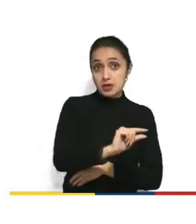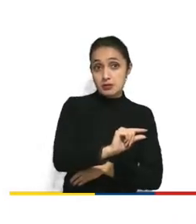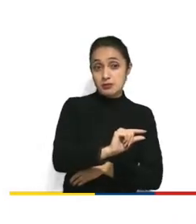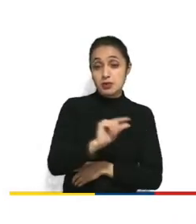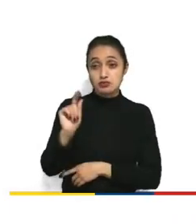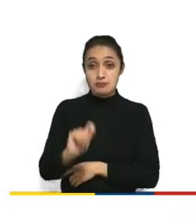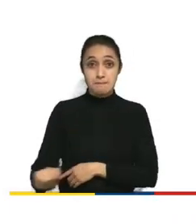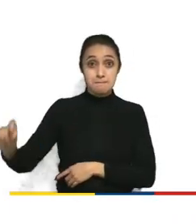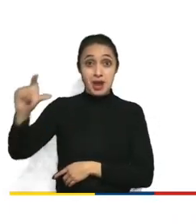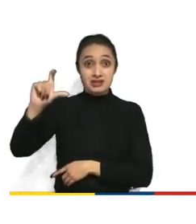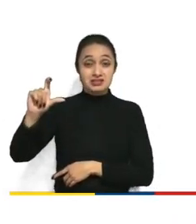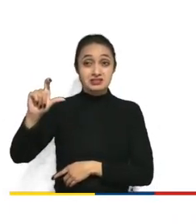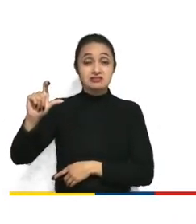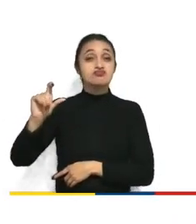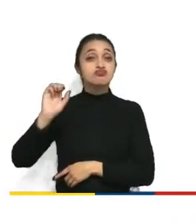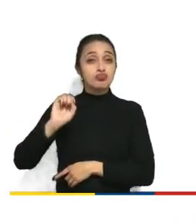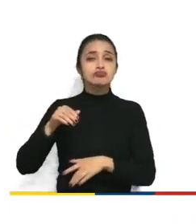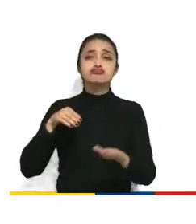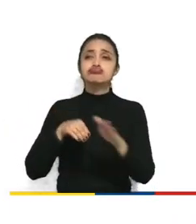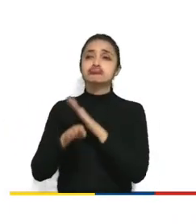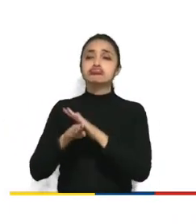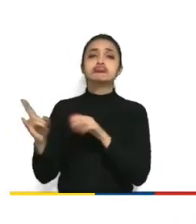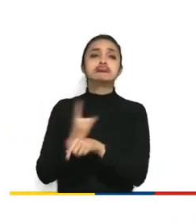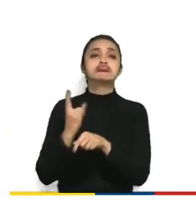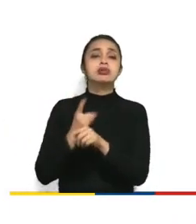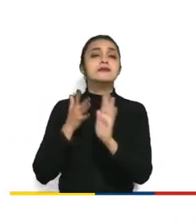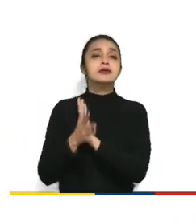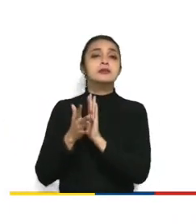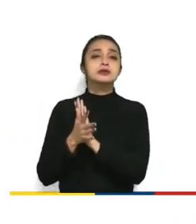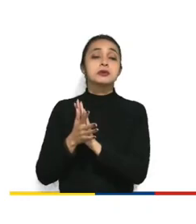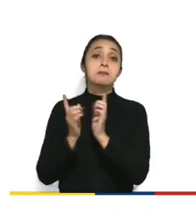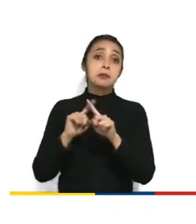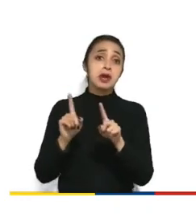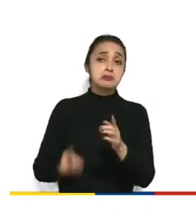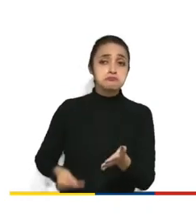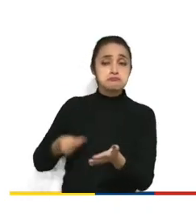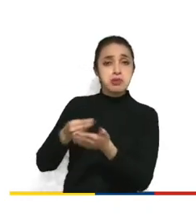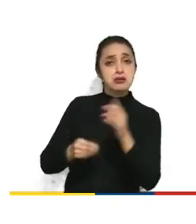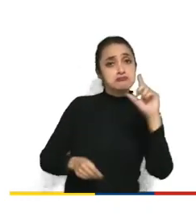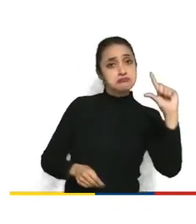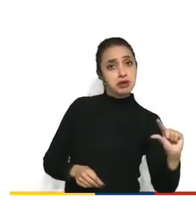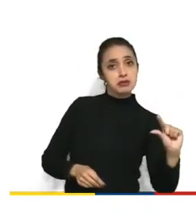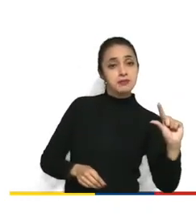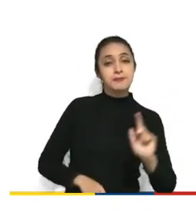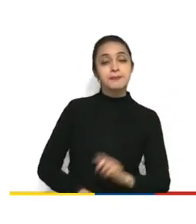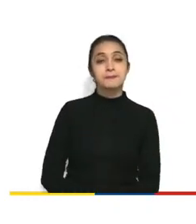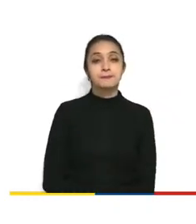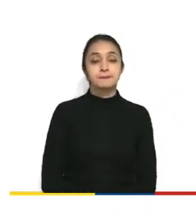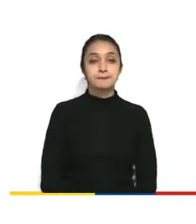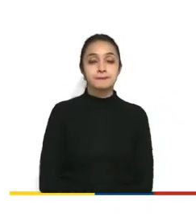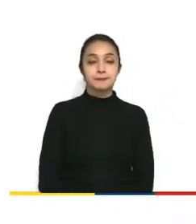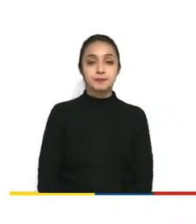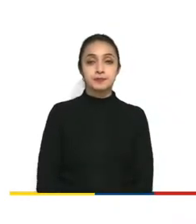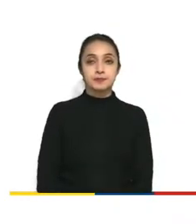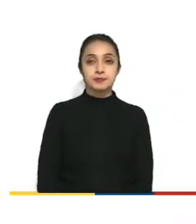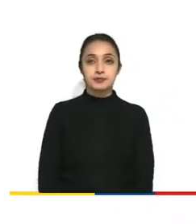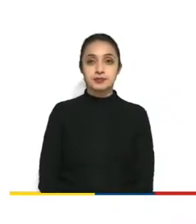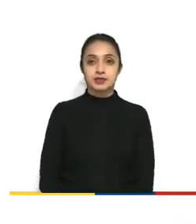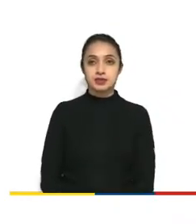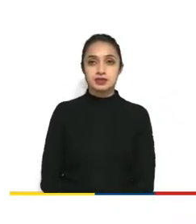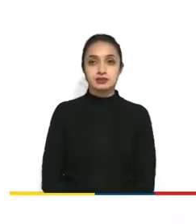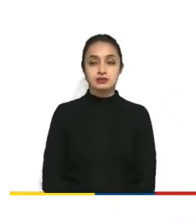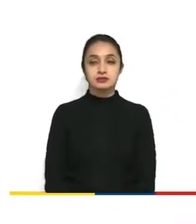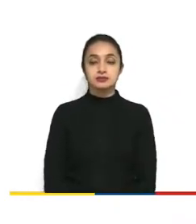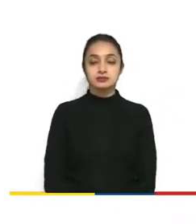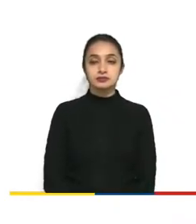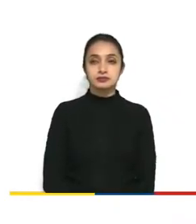mayor de datos so therefore we can see that the telecom operators basically get free data volume in their networks